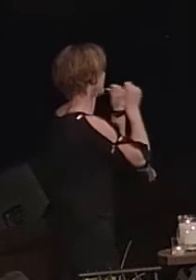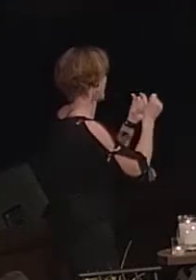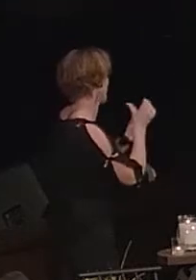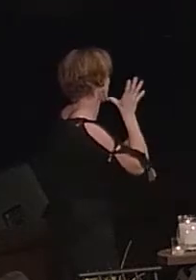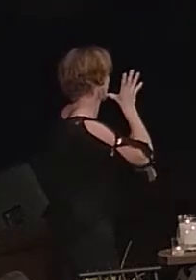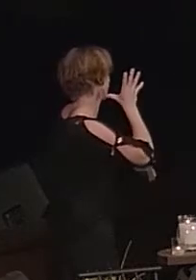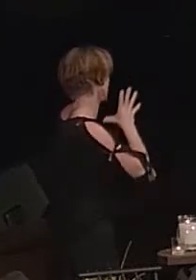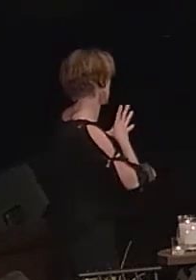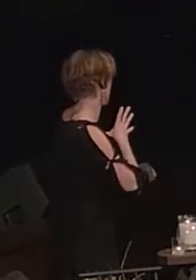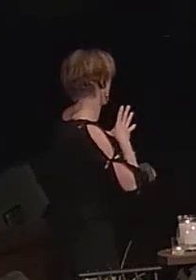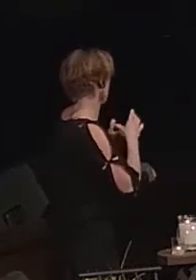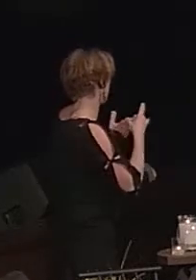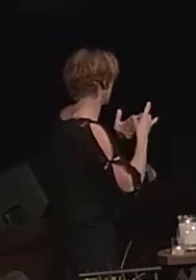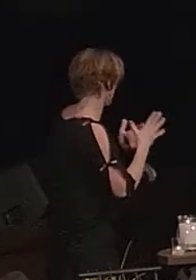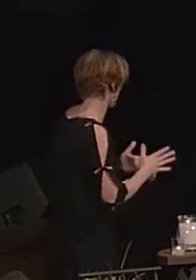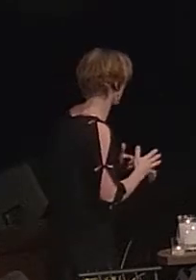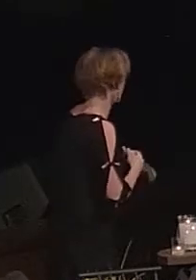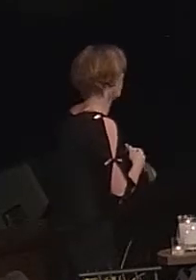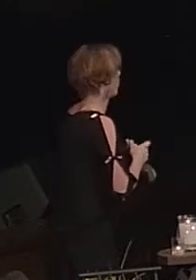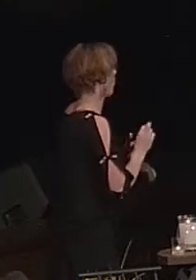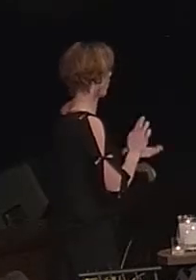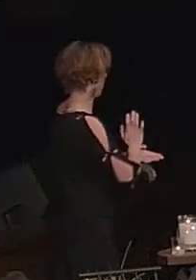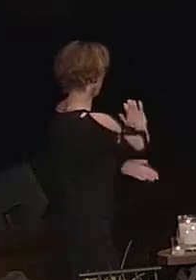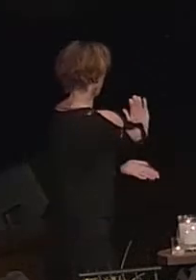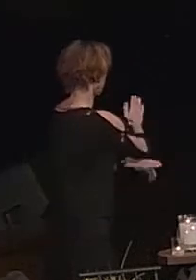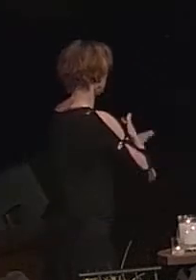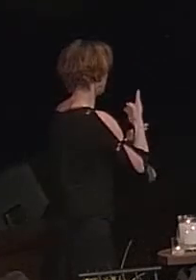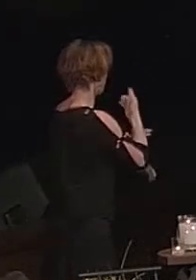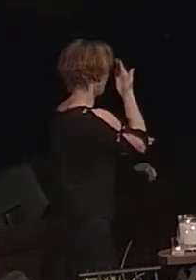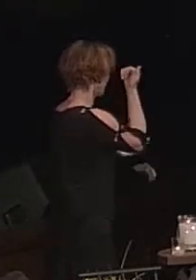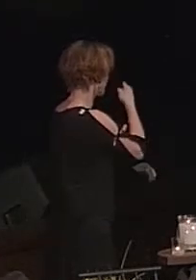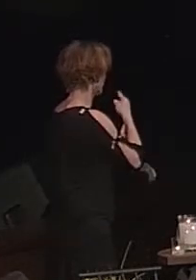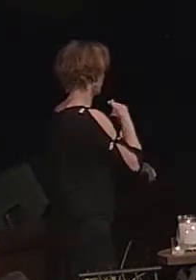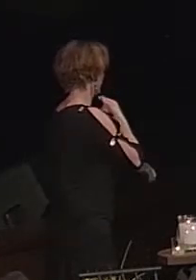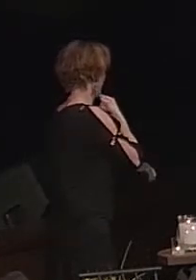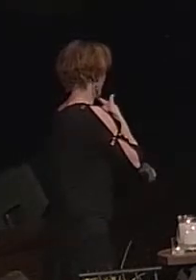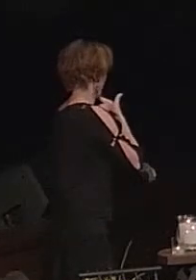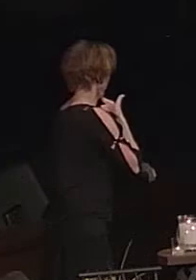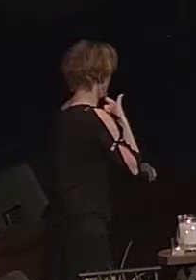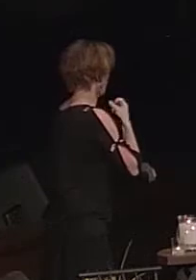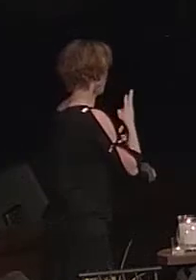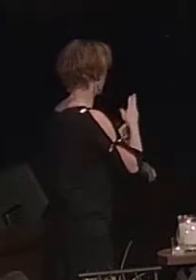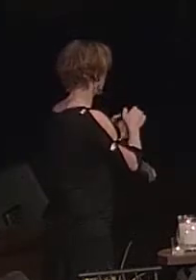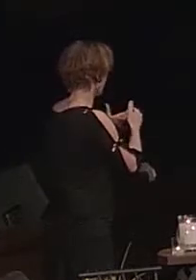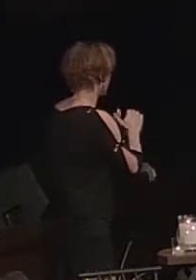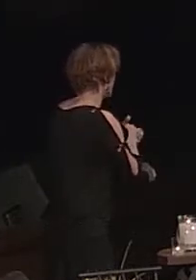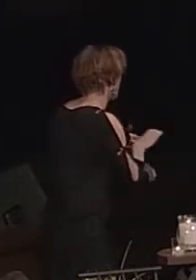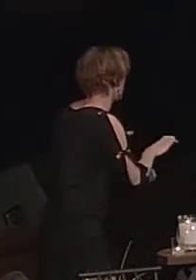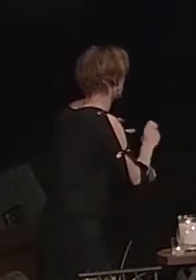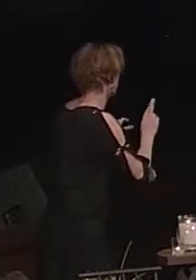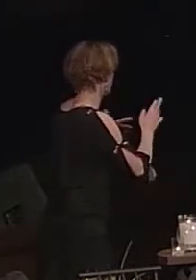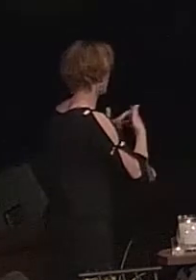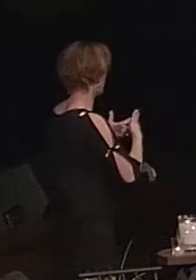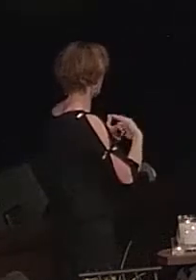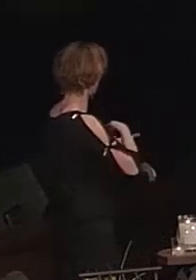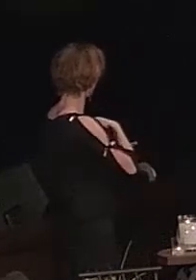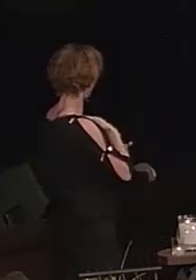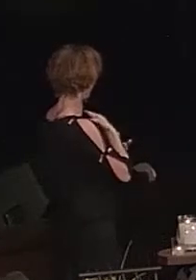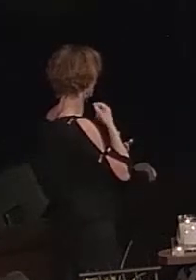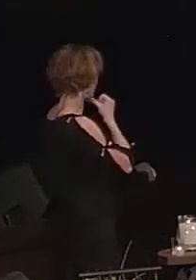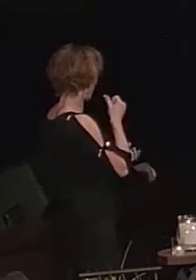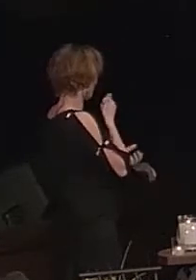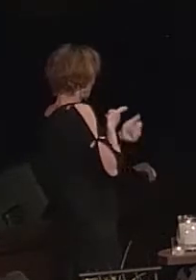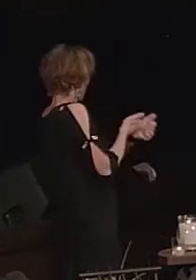or excommunicate someone for being gay or for being divorced or whatever it may be. We reject